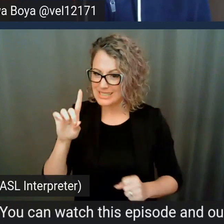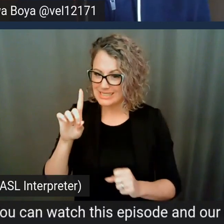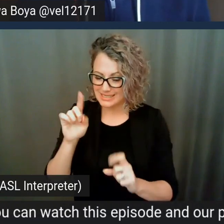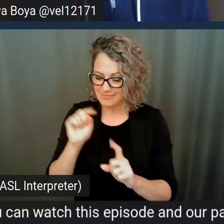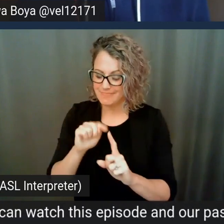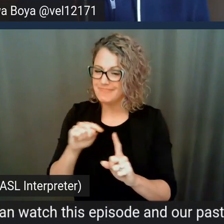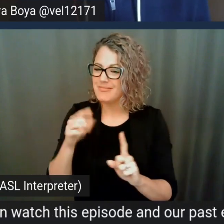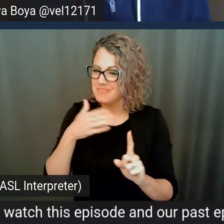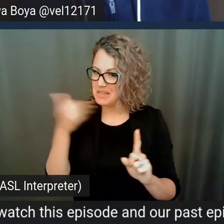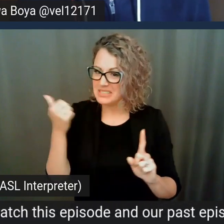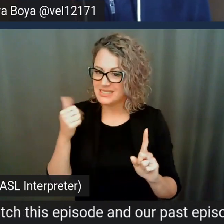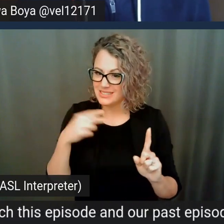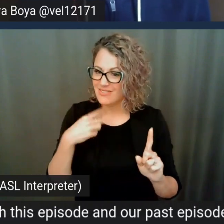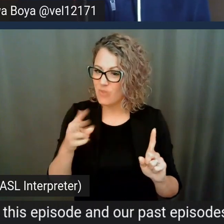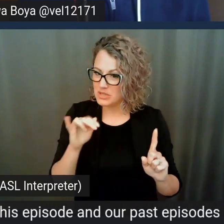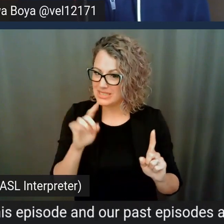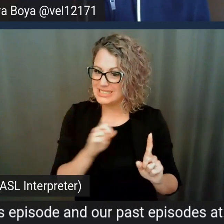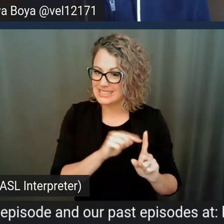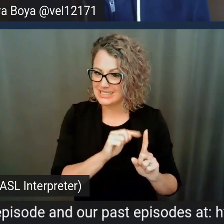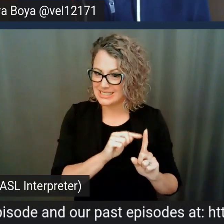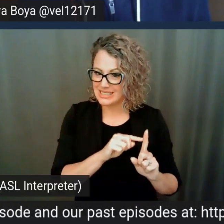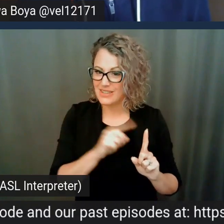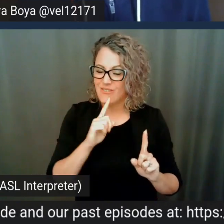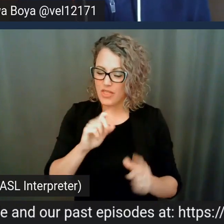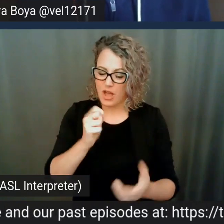that gap as a third pillar of authentication.